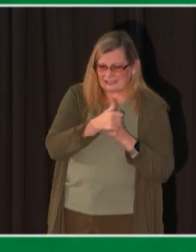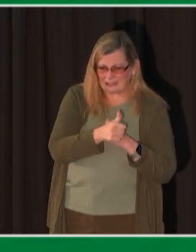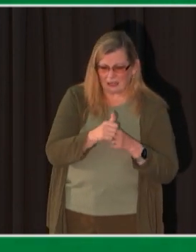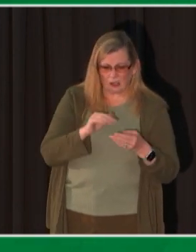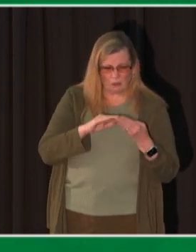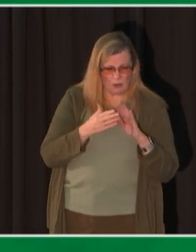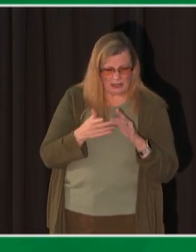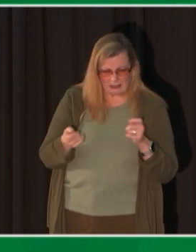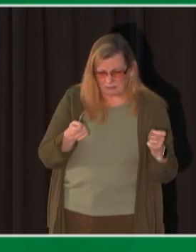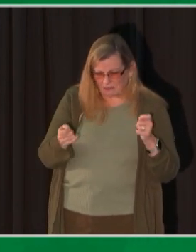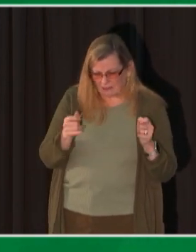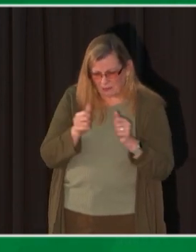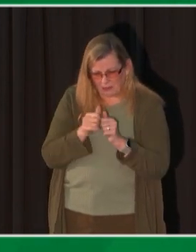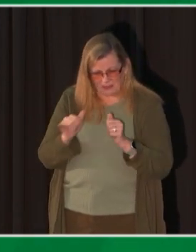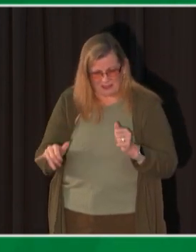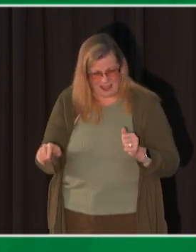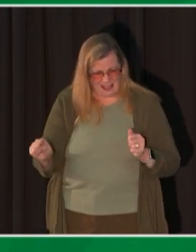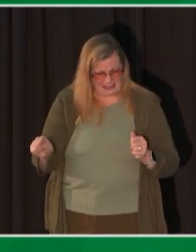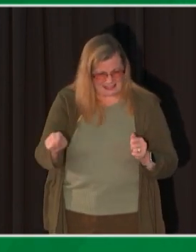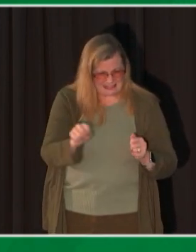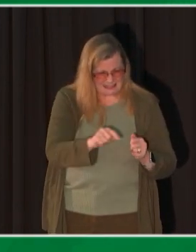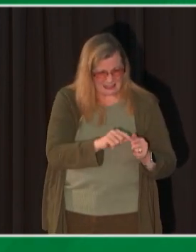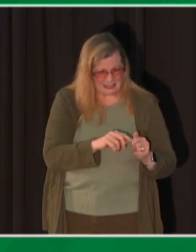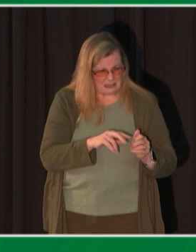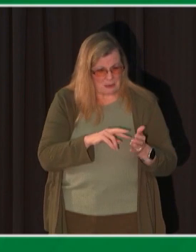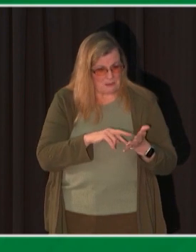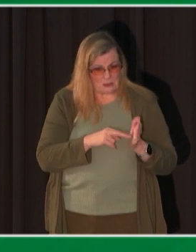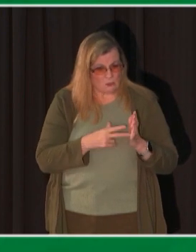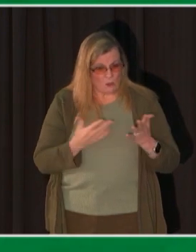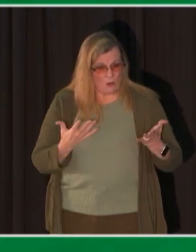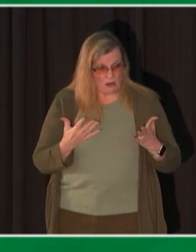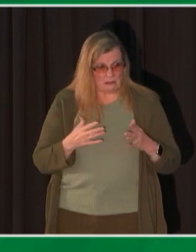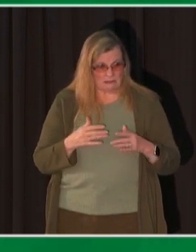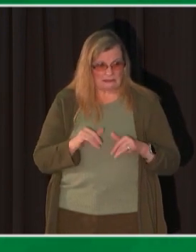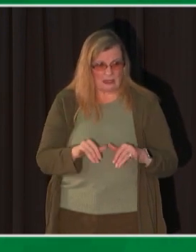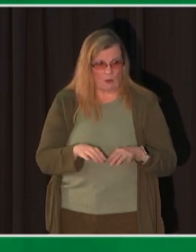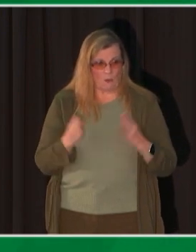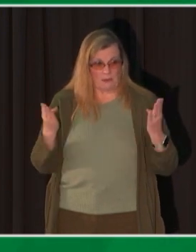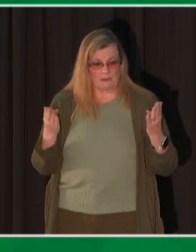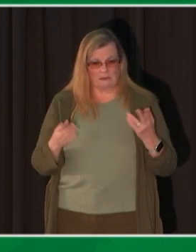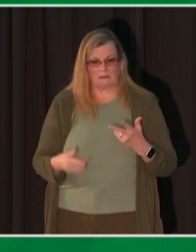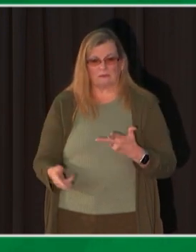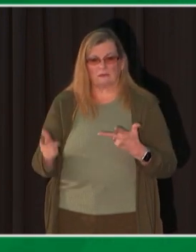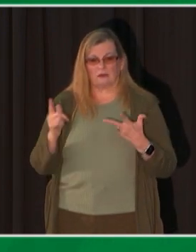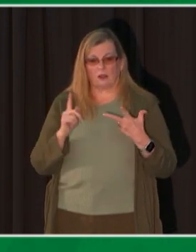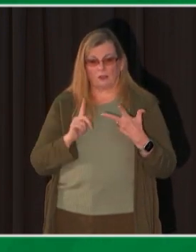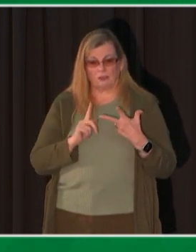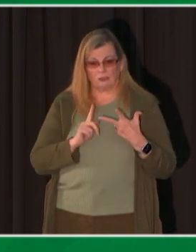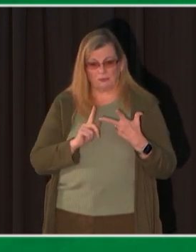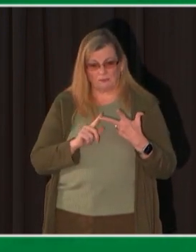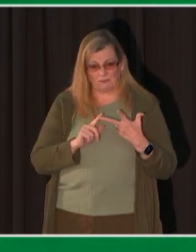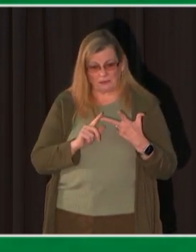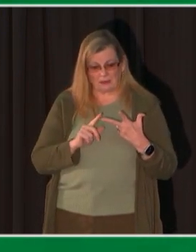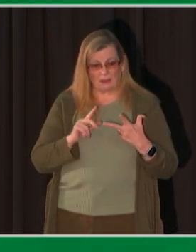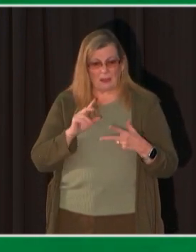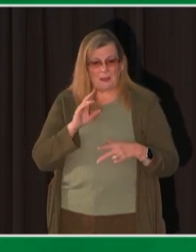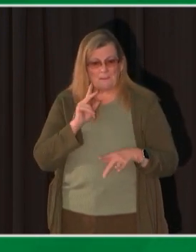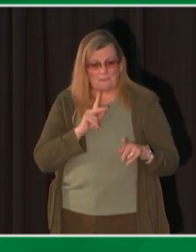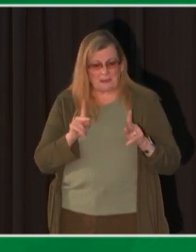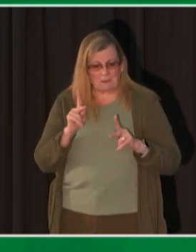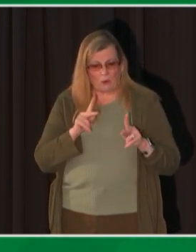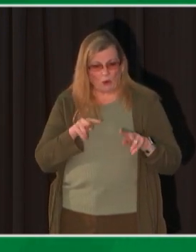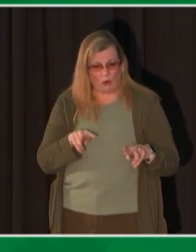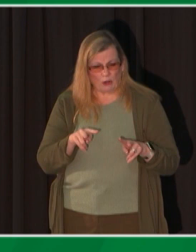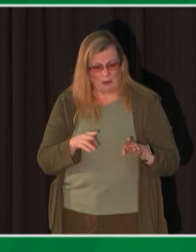you think about it, what it means to reopen. And so as people look at the plan to reopen and make